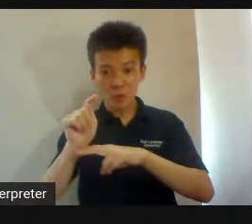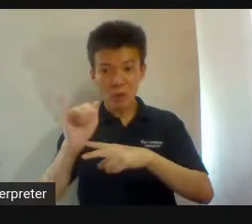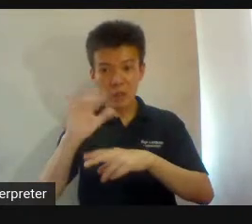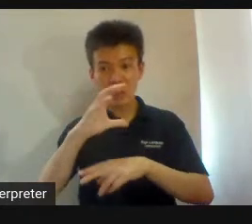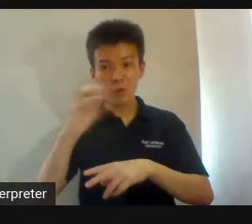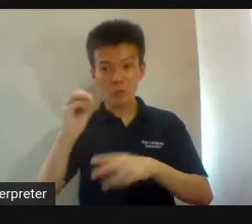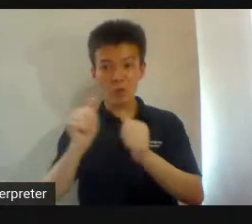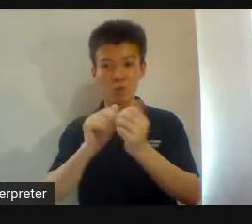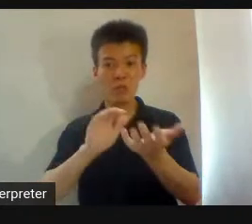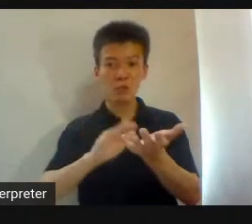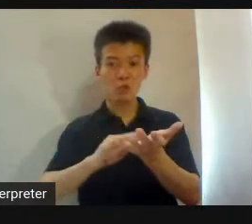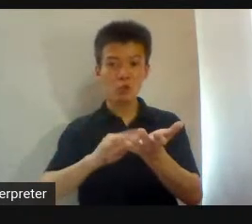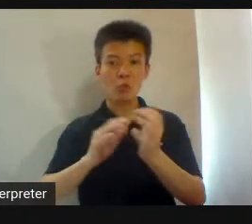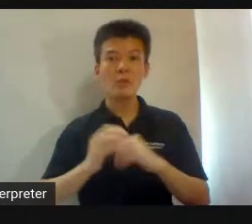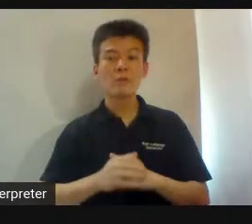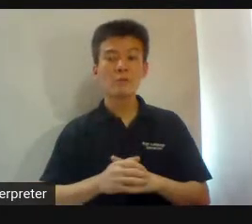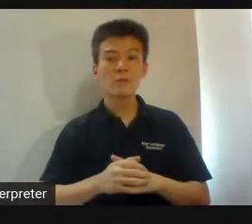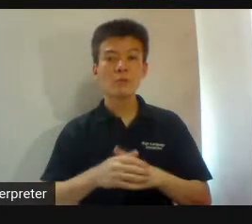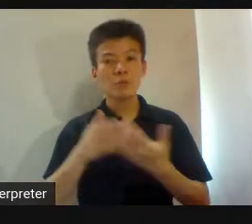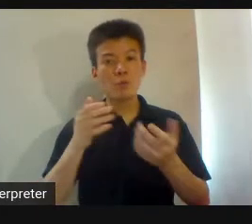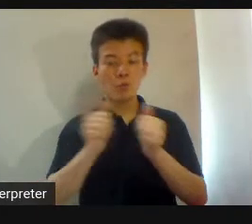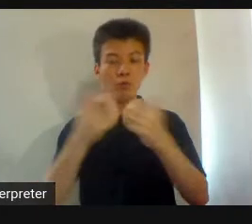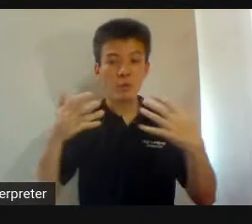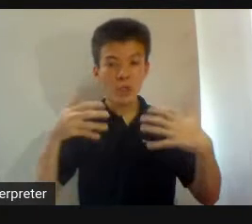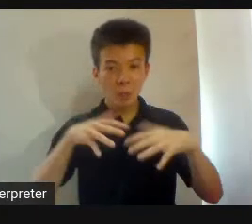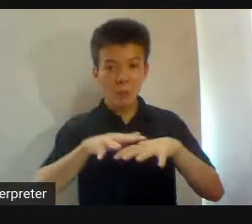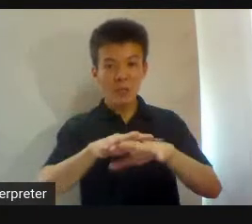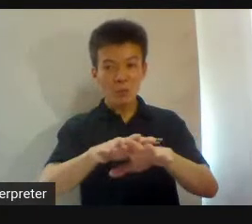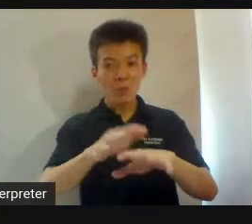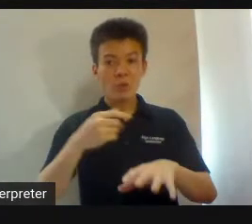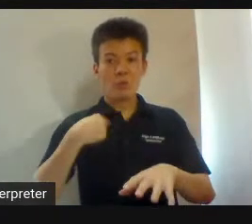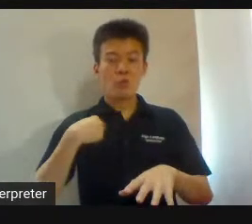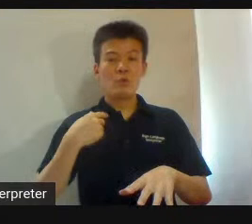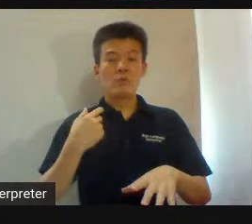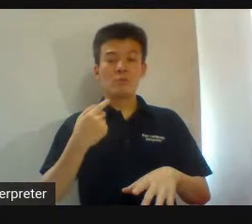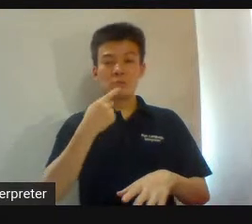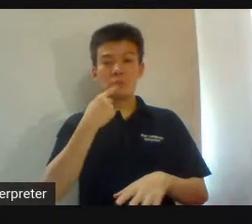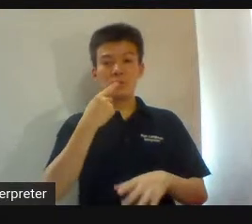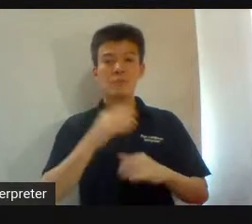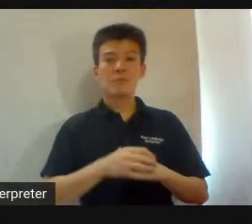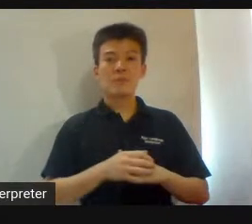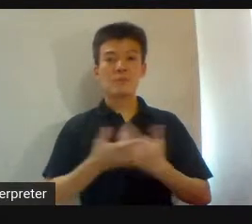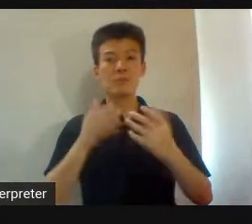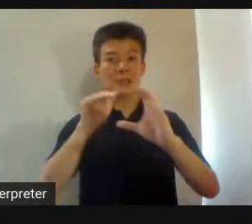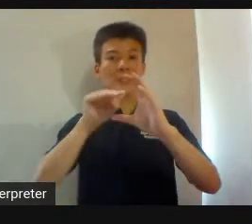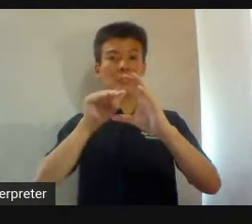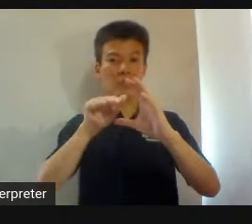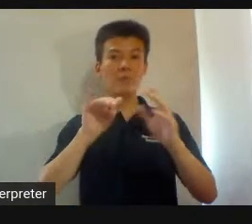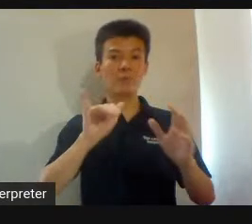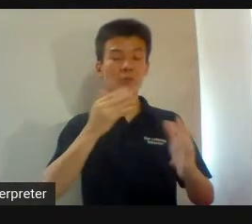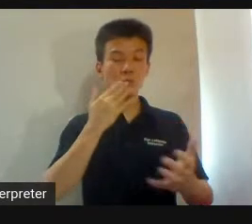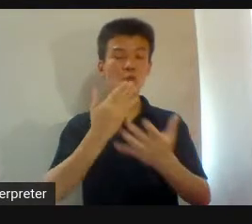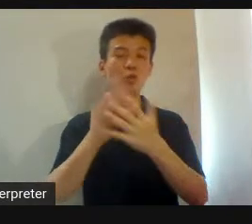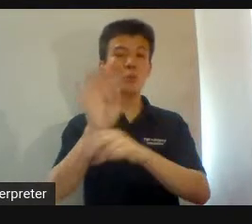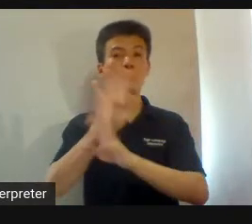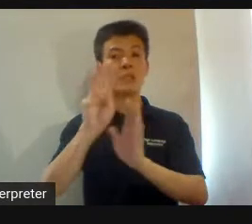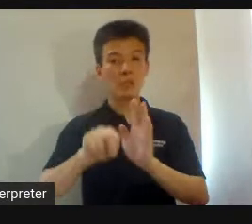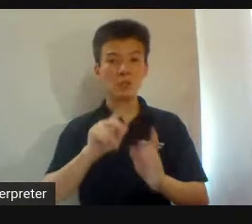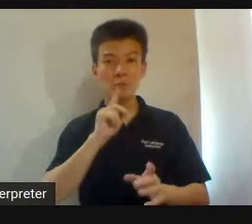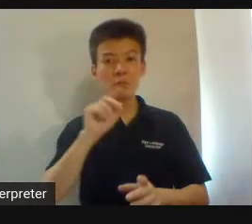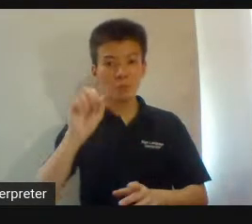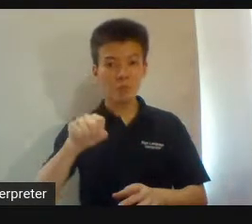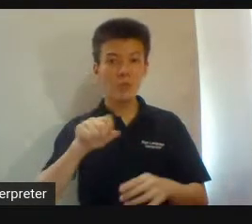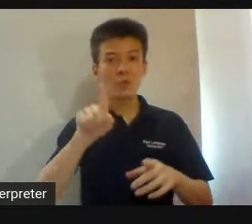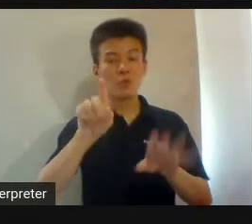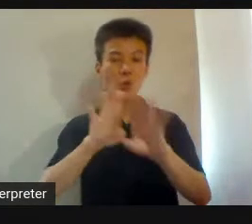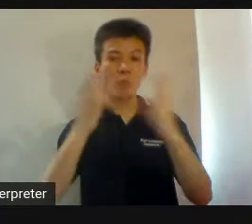with schools, with the mainstream, We always say that, you know, accessibility is good business. It truly is, because you're